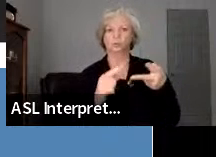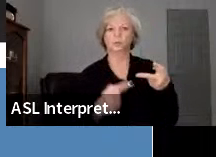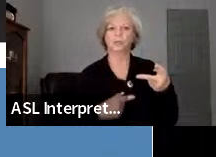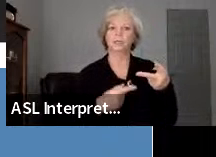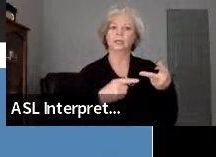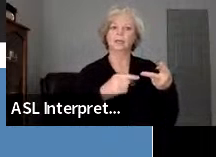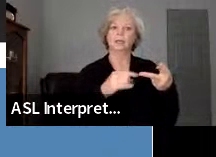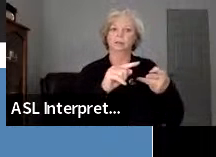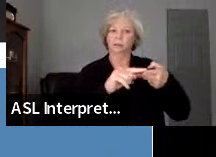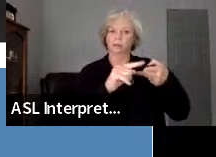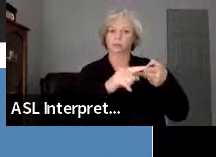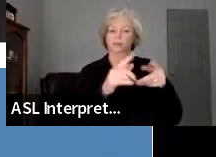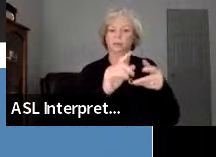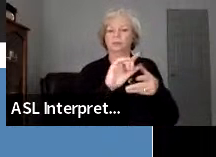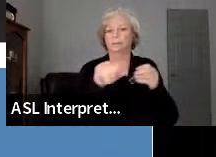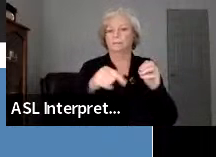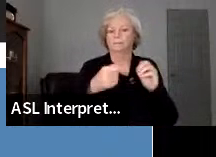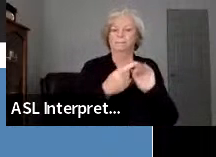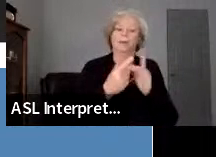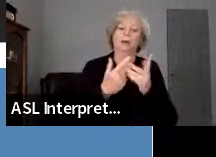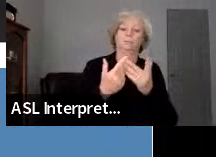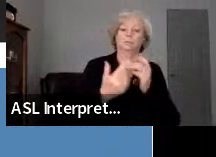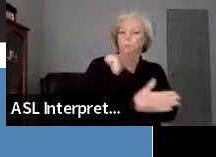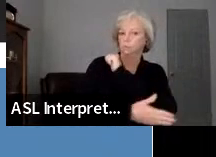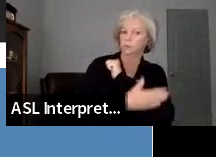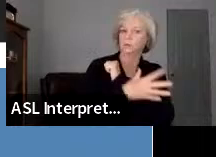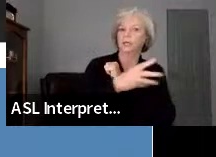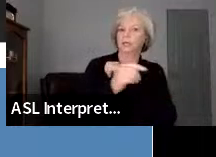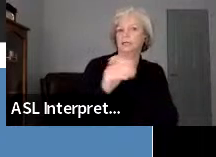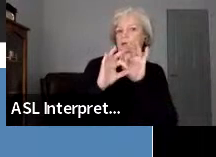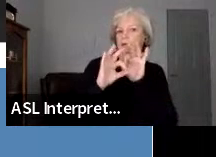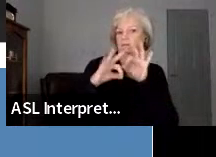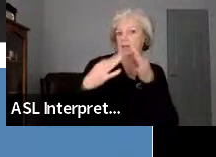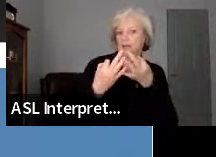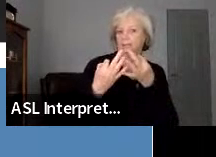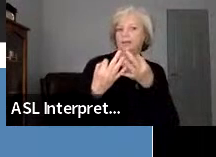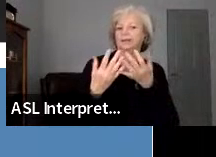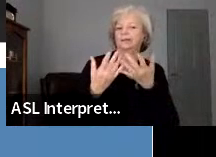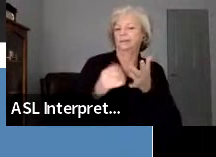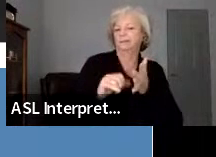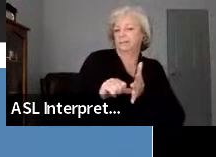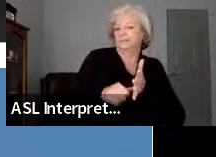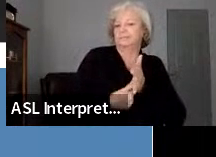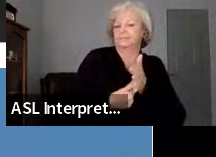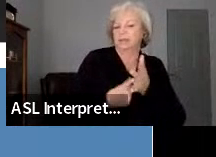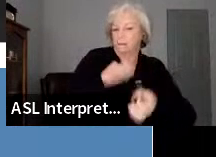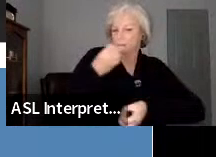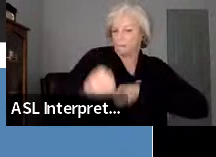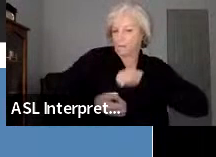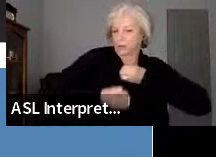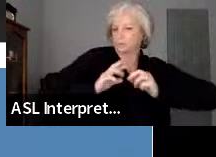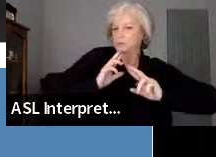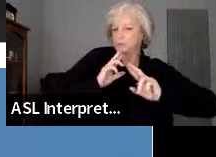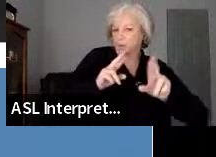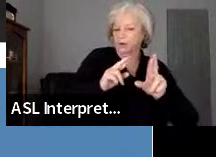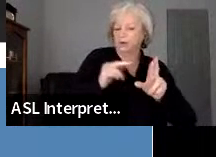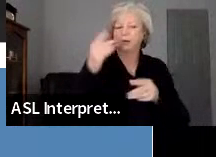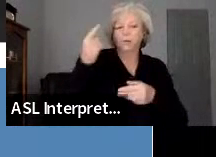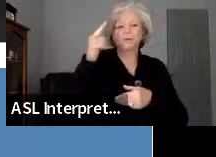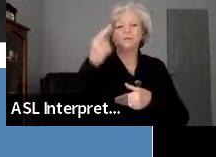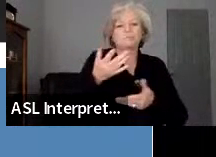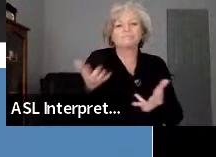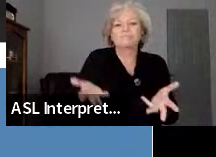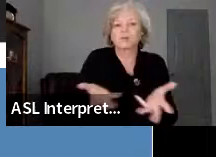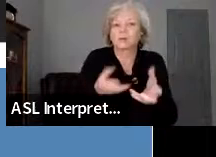family, and eliciting more of an emotional response to potentially motivate people to